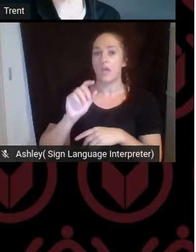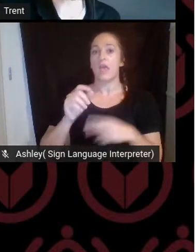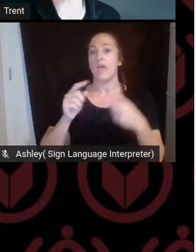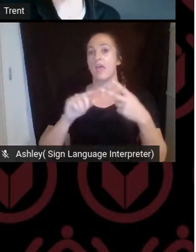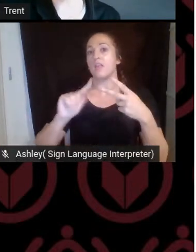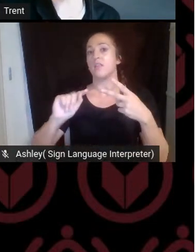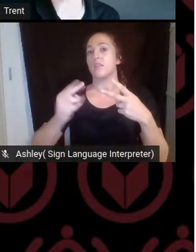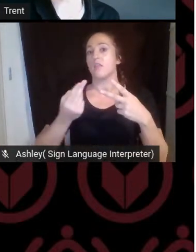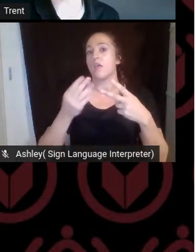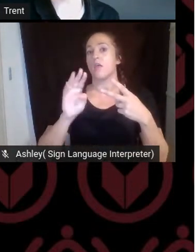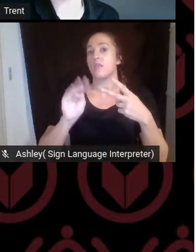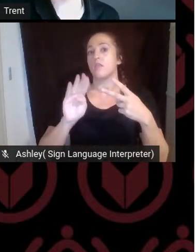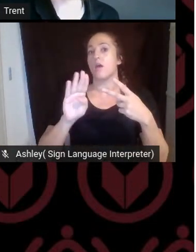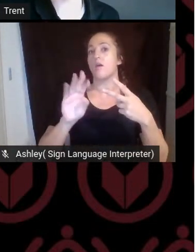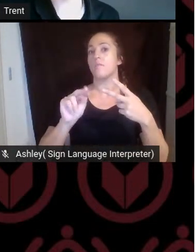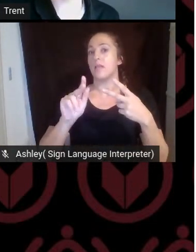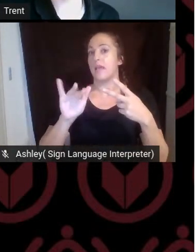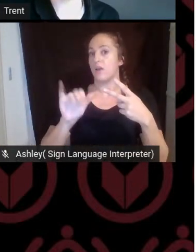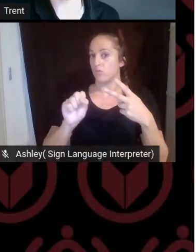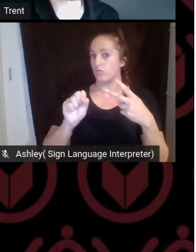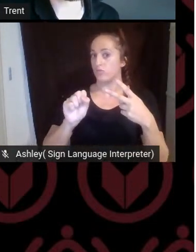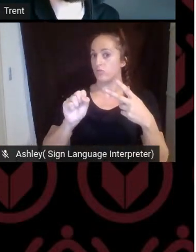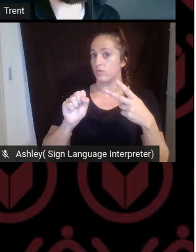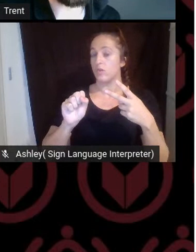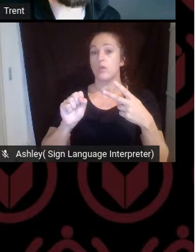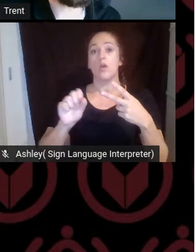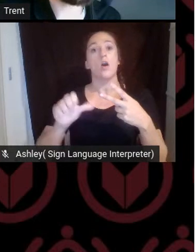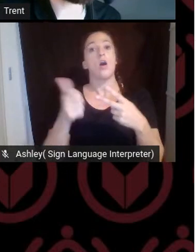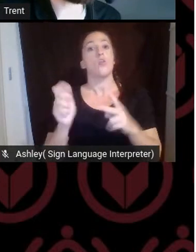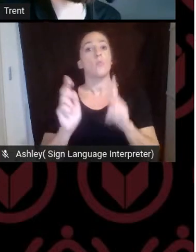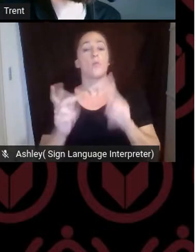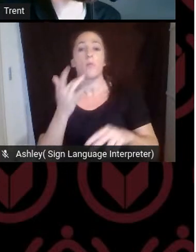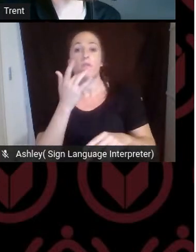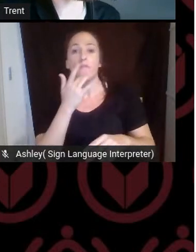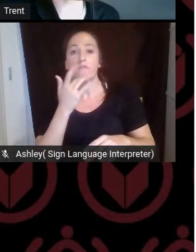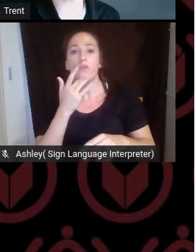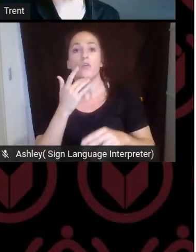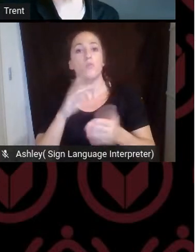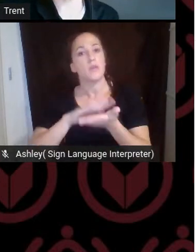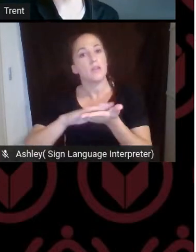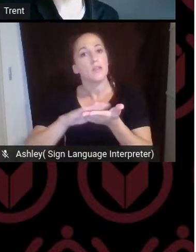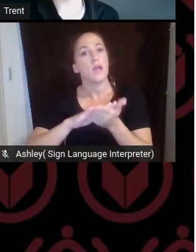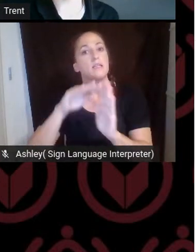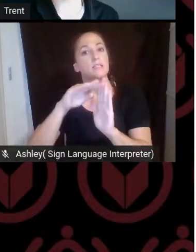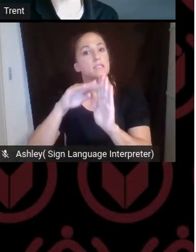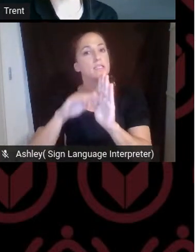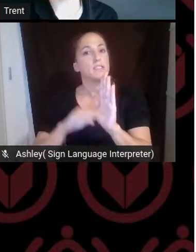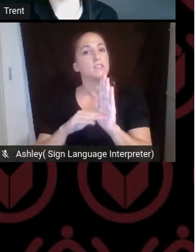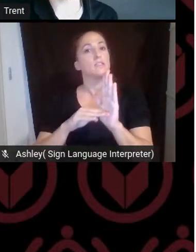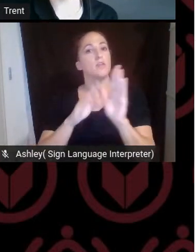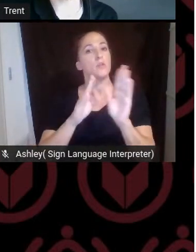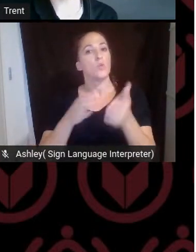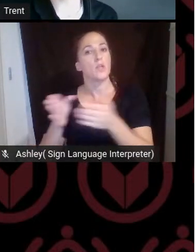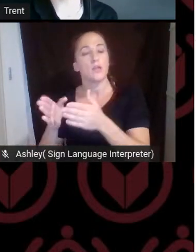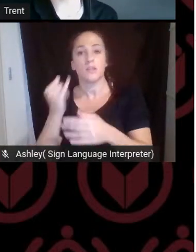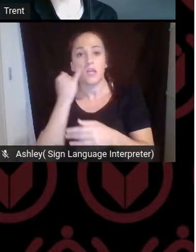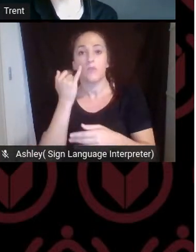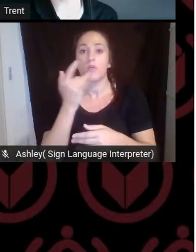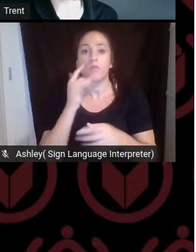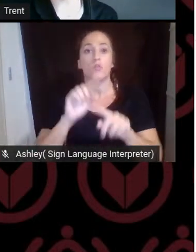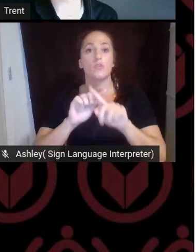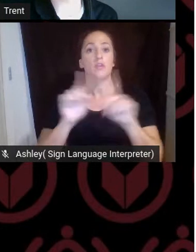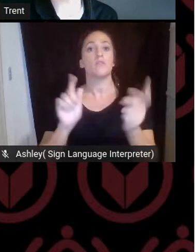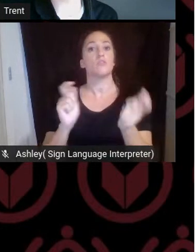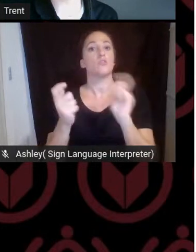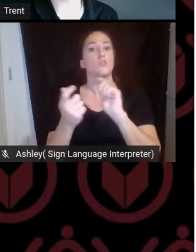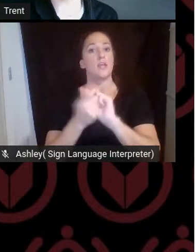some that like to see, their files neatly organized in a list. So if you'd like to see that view, up in the top right-hand corner, you can